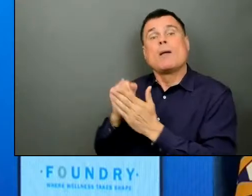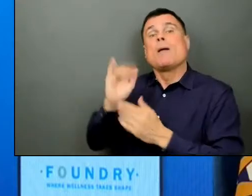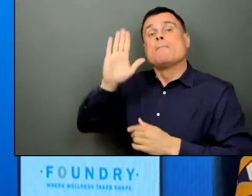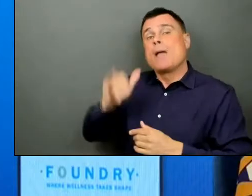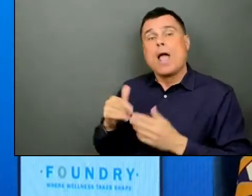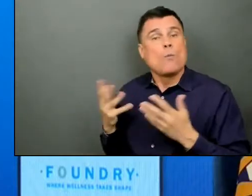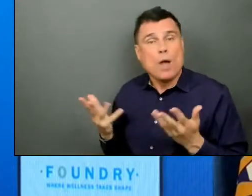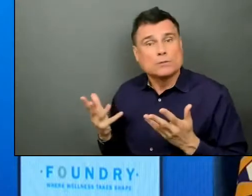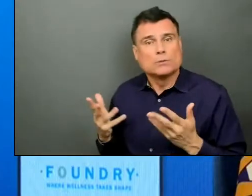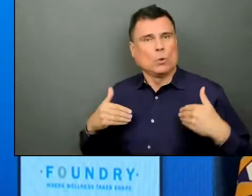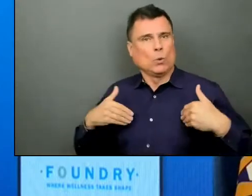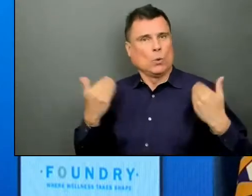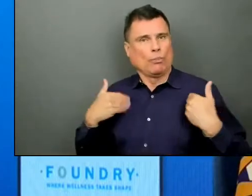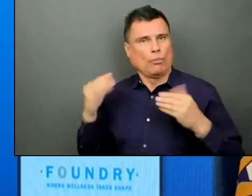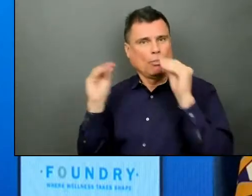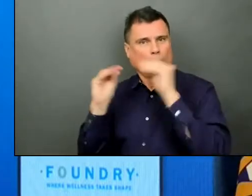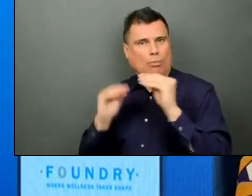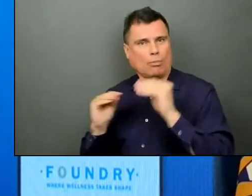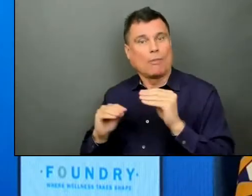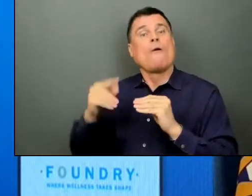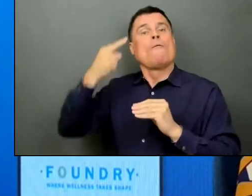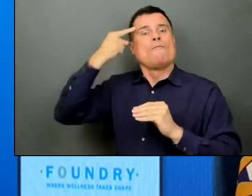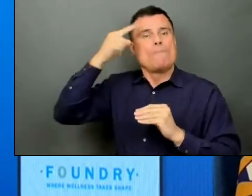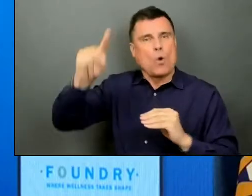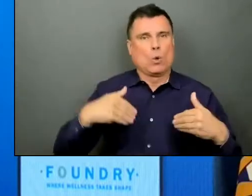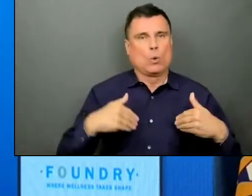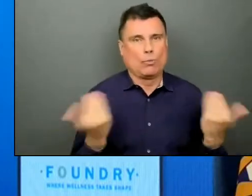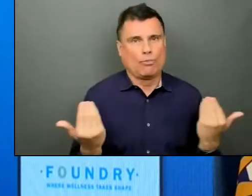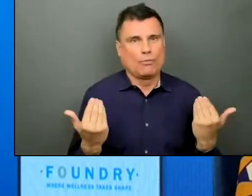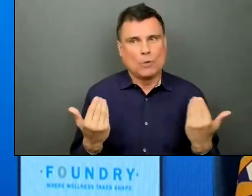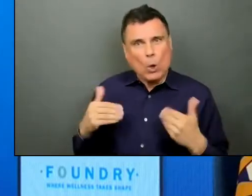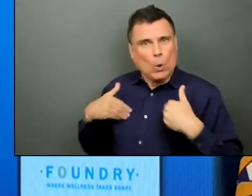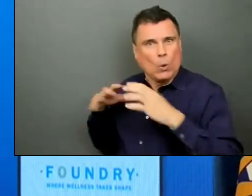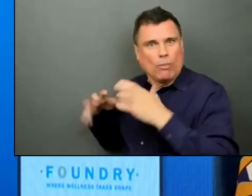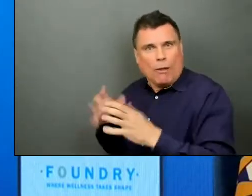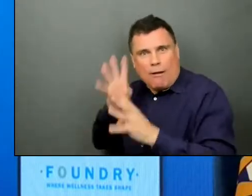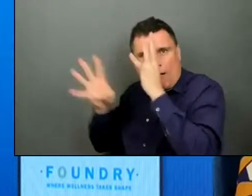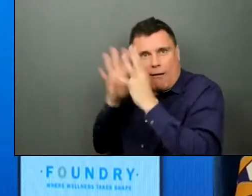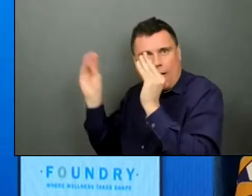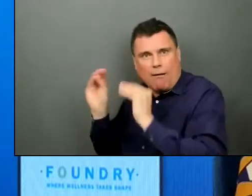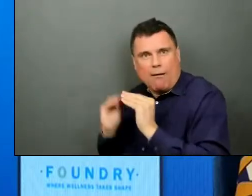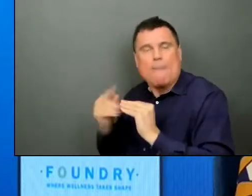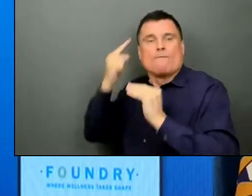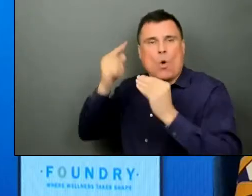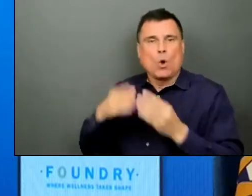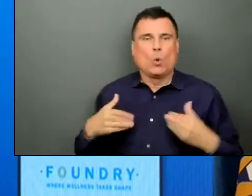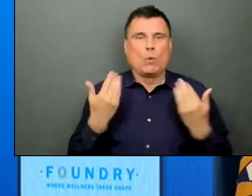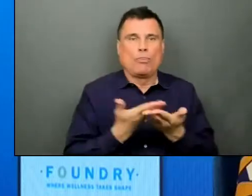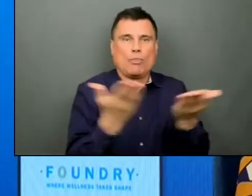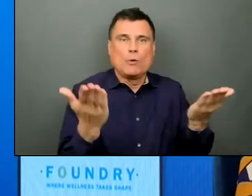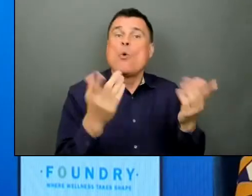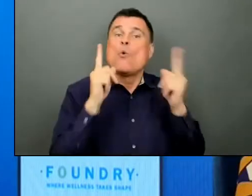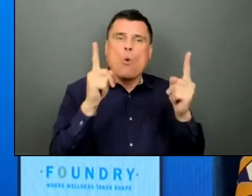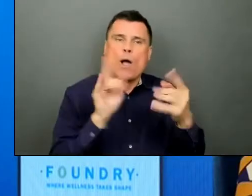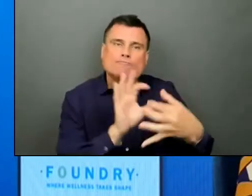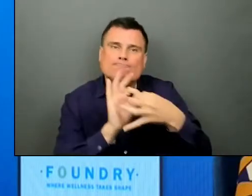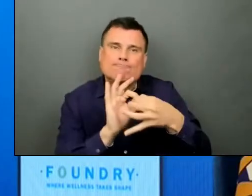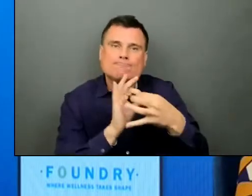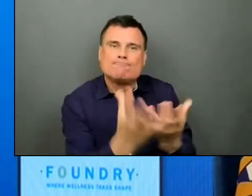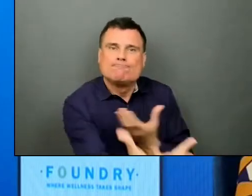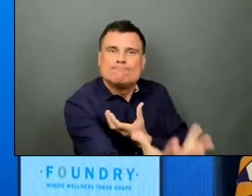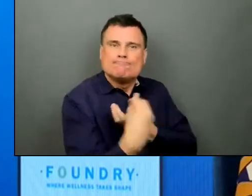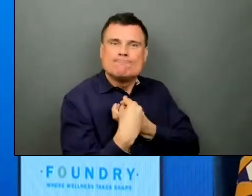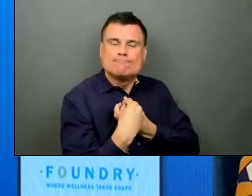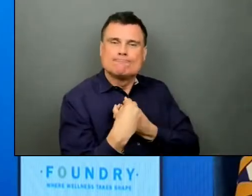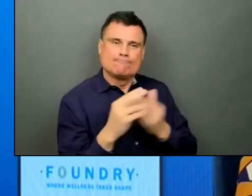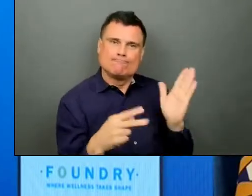that the voices of young people in BC guided the process of this app's development from start to finish. And three of those